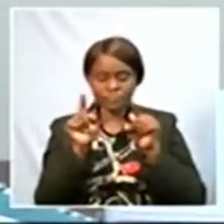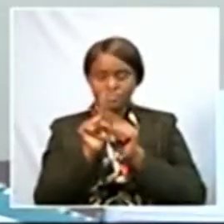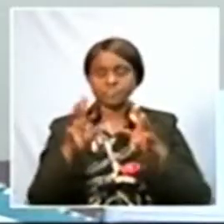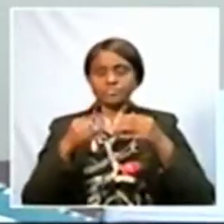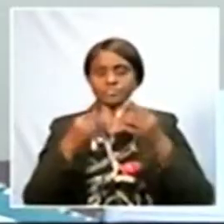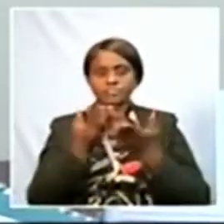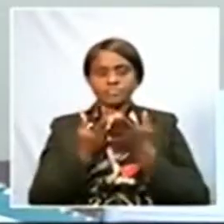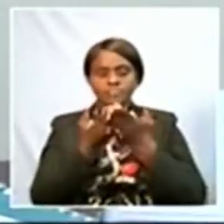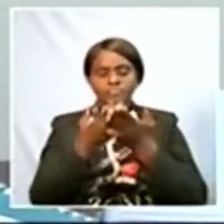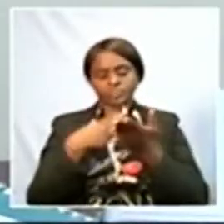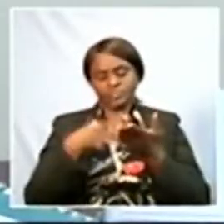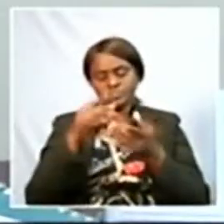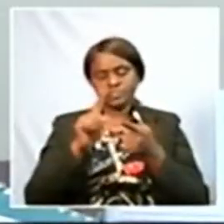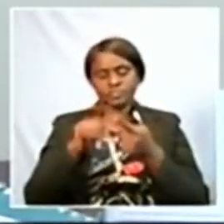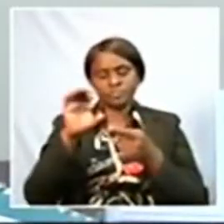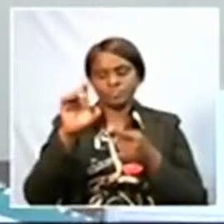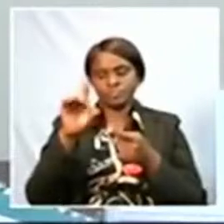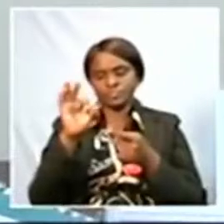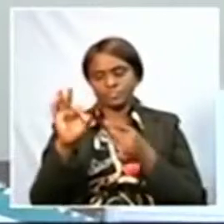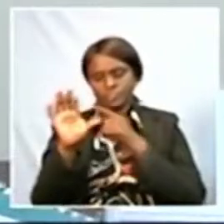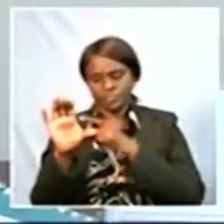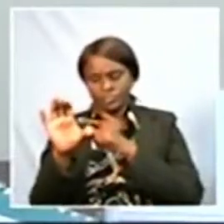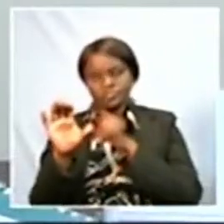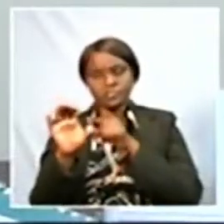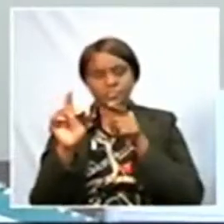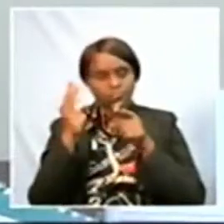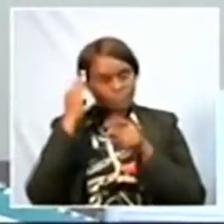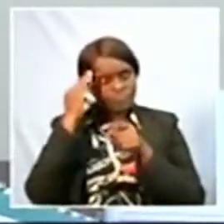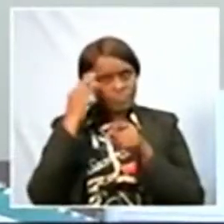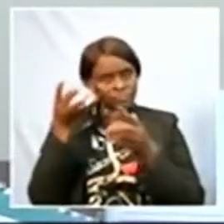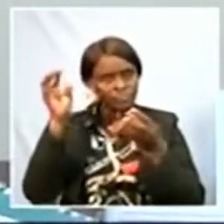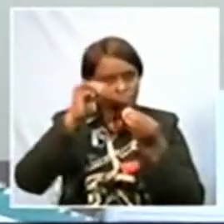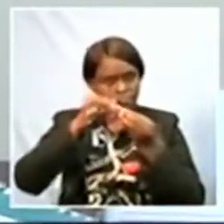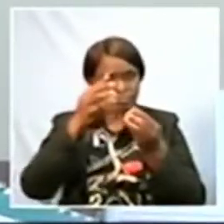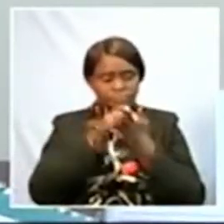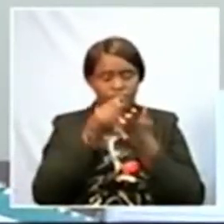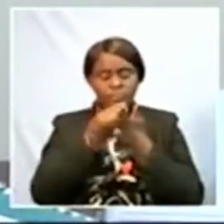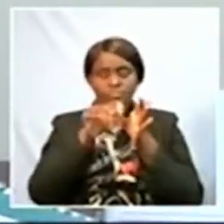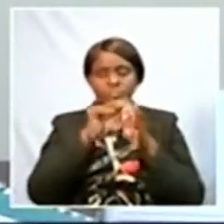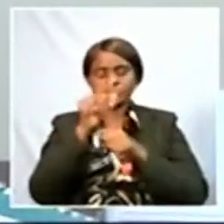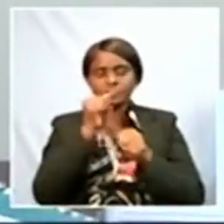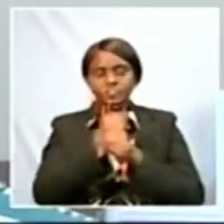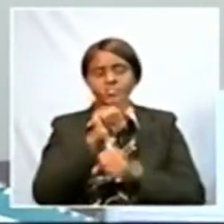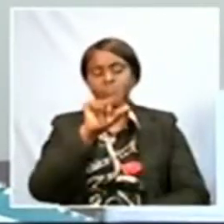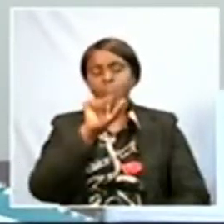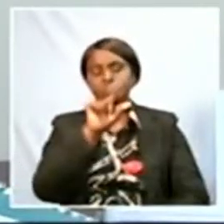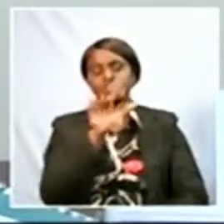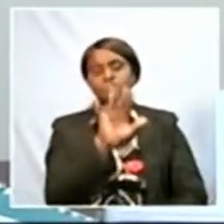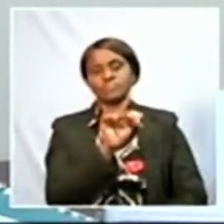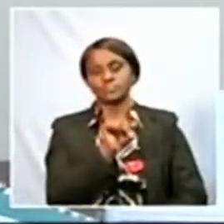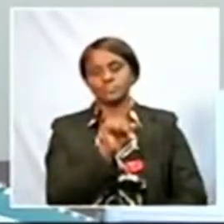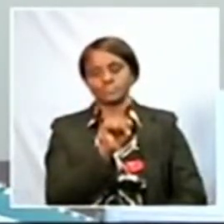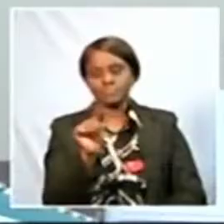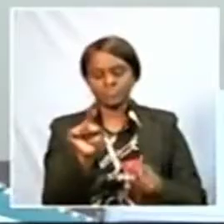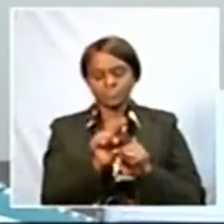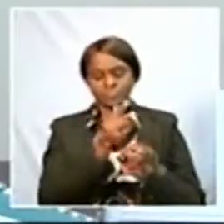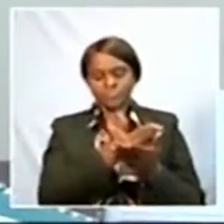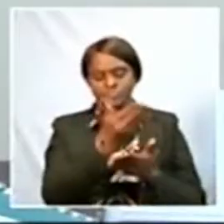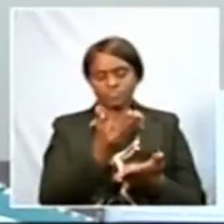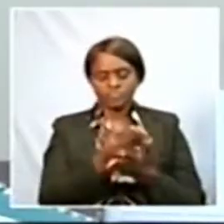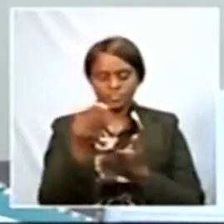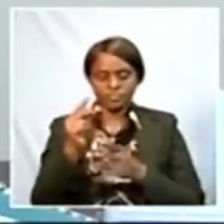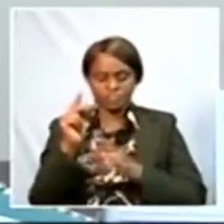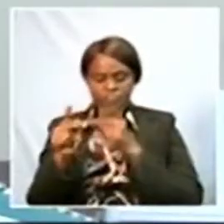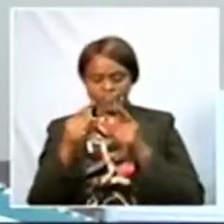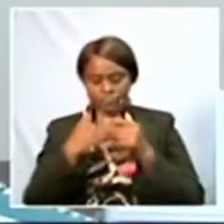an application to CDFC to consider supplementary funds in the year 2025. The procurement process has